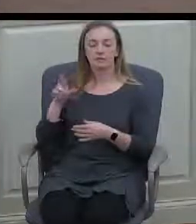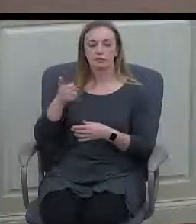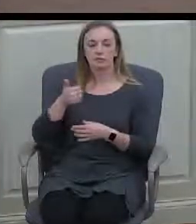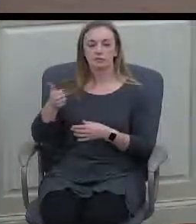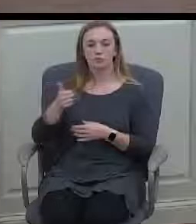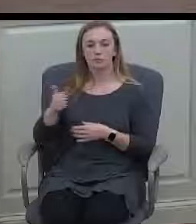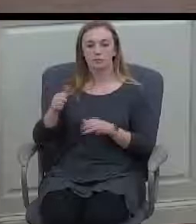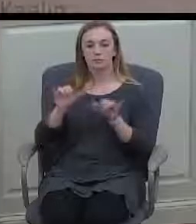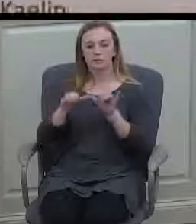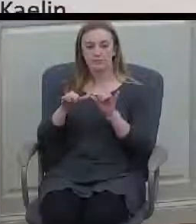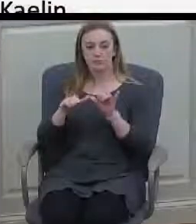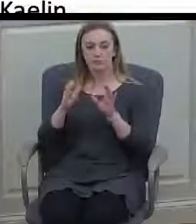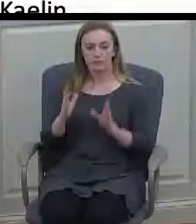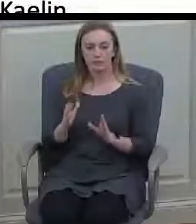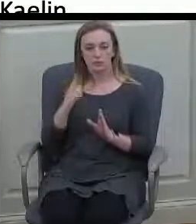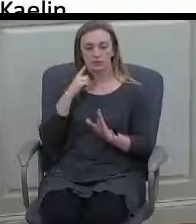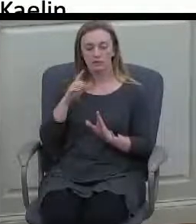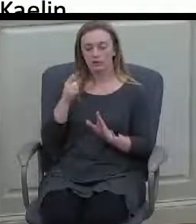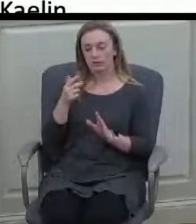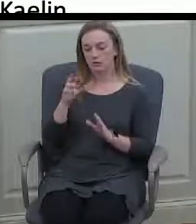Gresham Smith. I